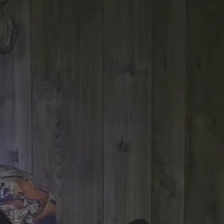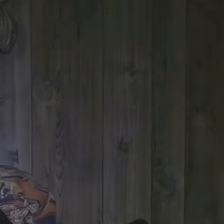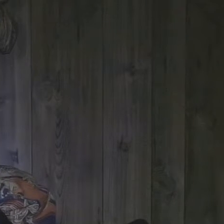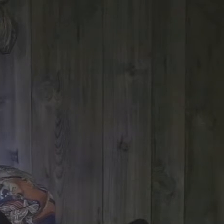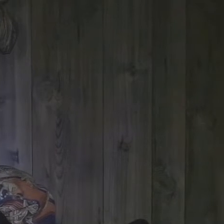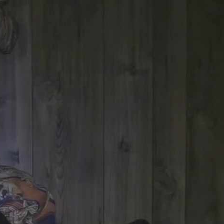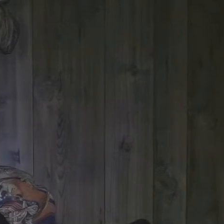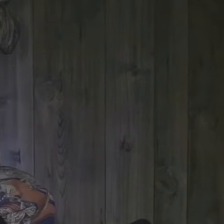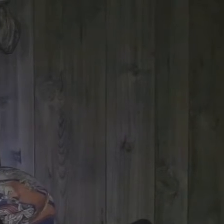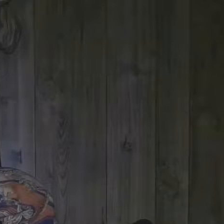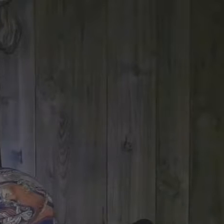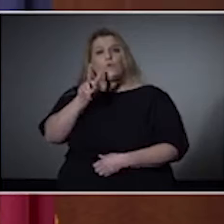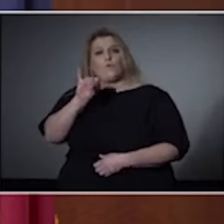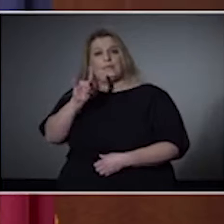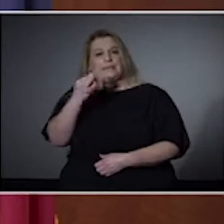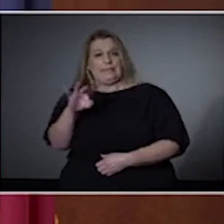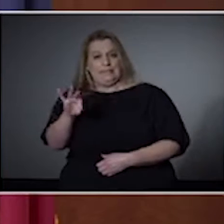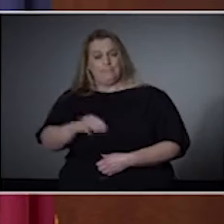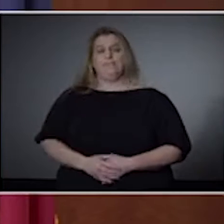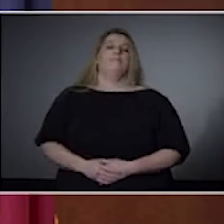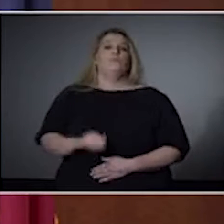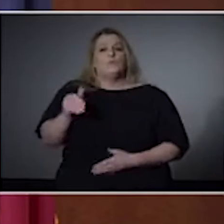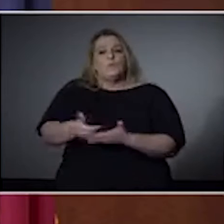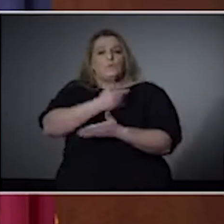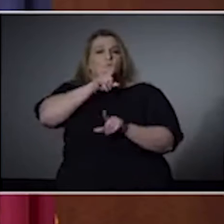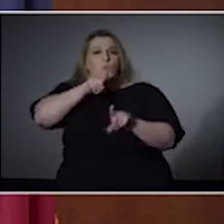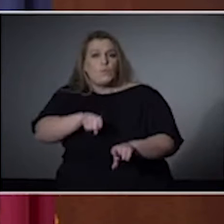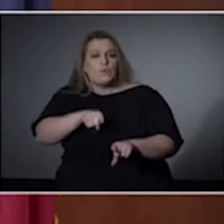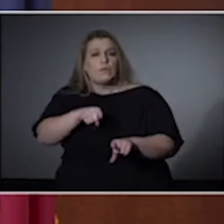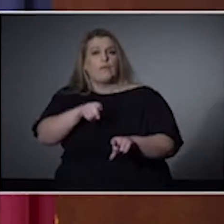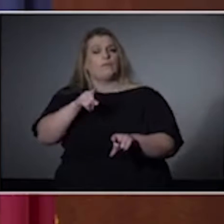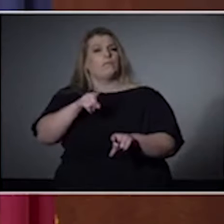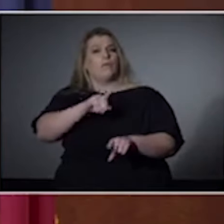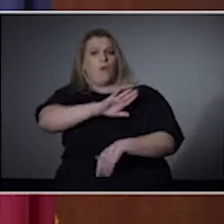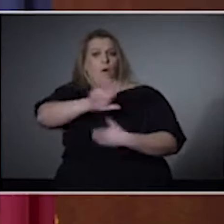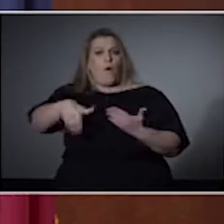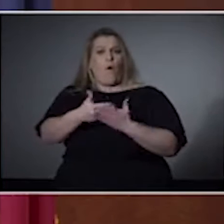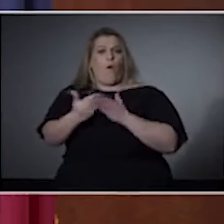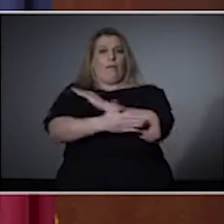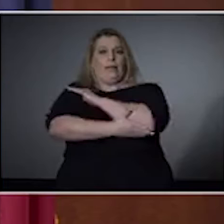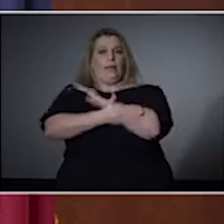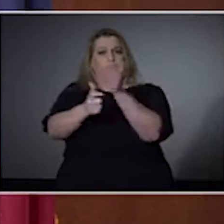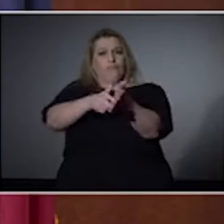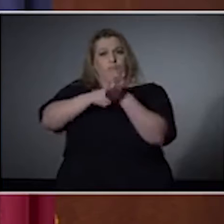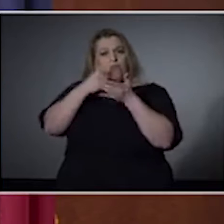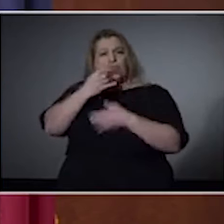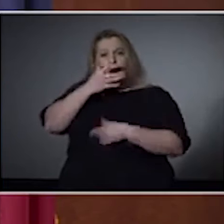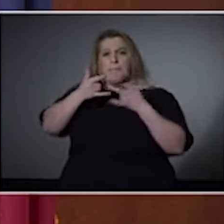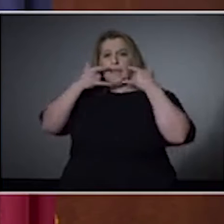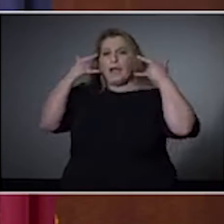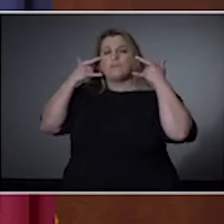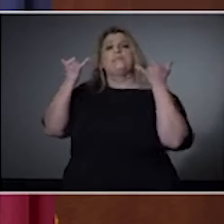governor decided to shut down the state mask mandate. This new order removes all of our county mask mandates and allows